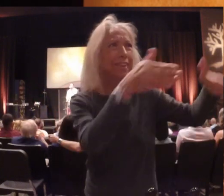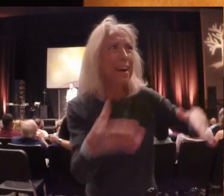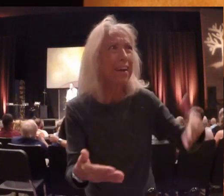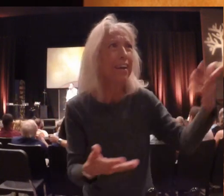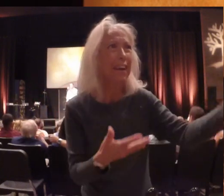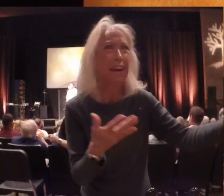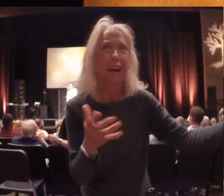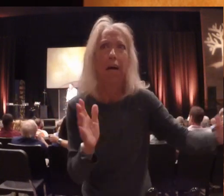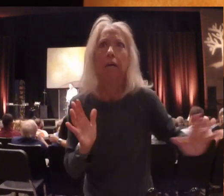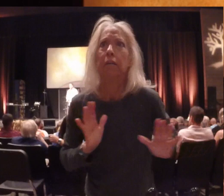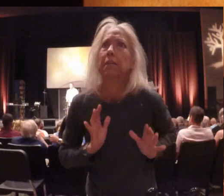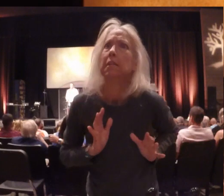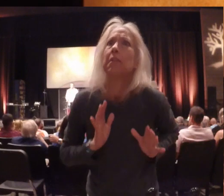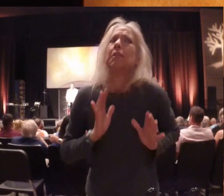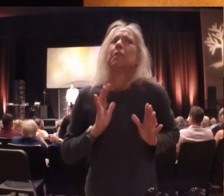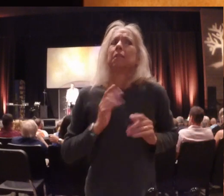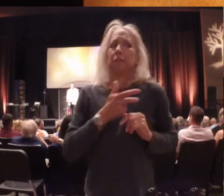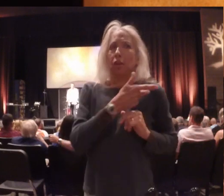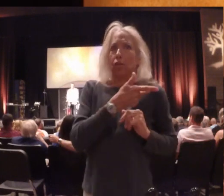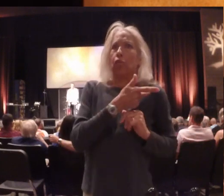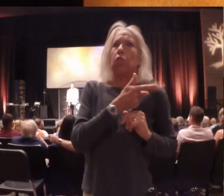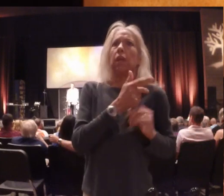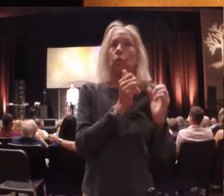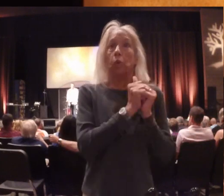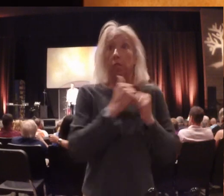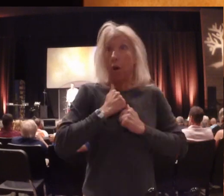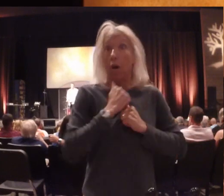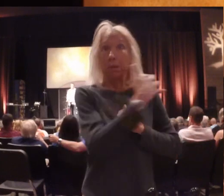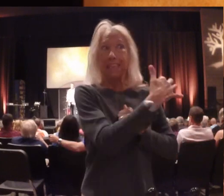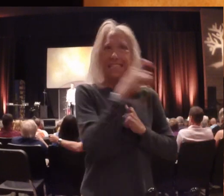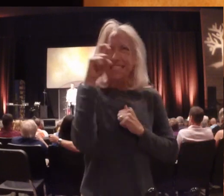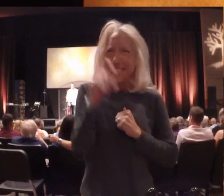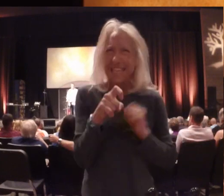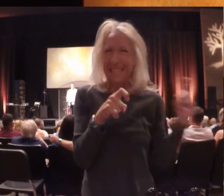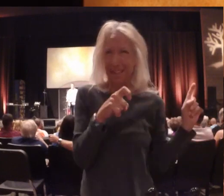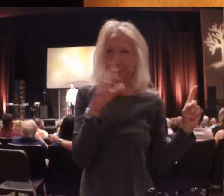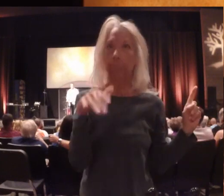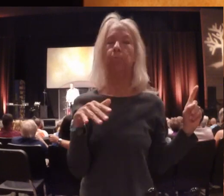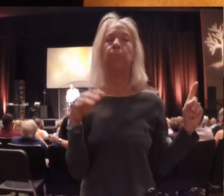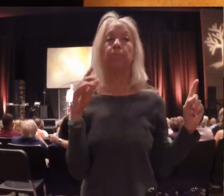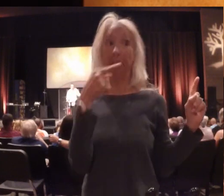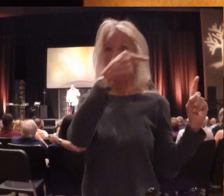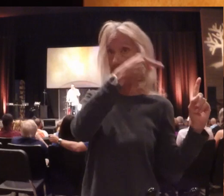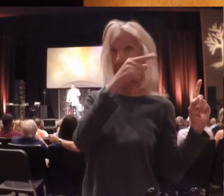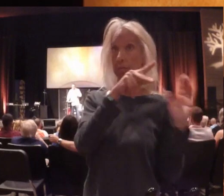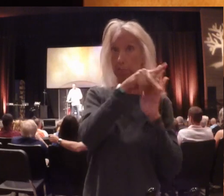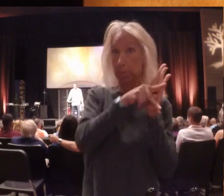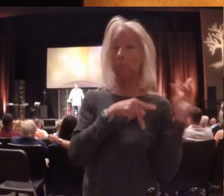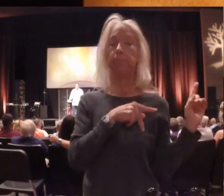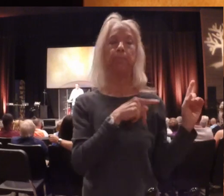very significant need facing them this morning. So what our story is going to teach us is a big principle, and this is in your